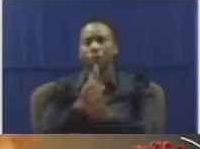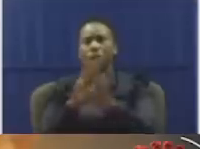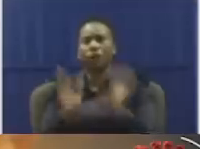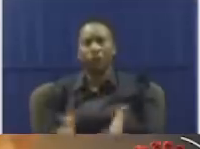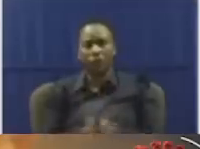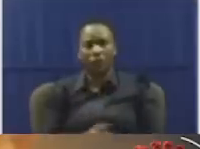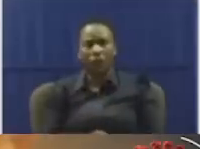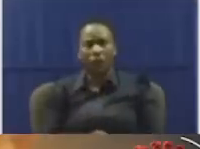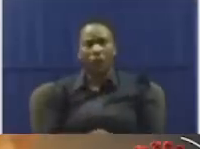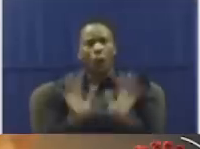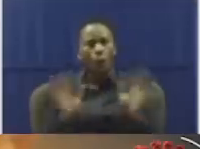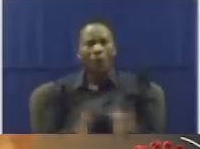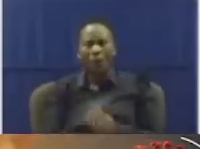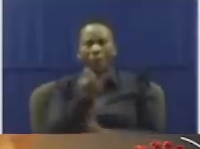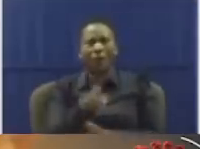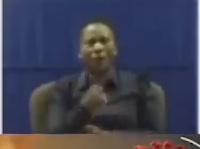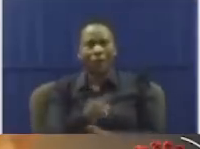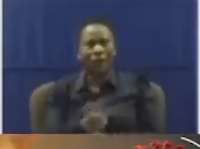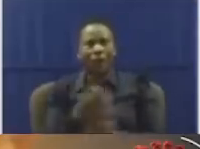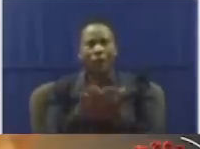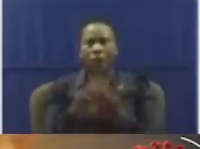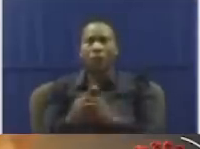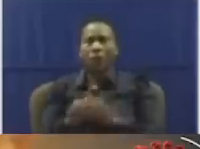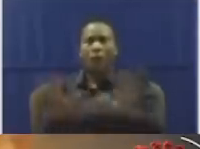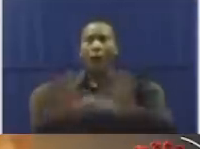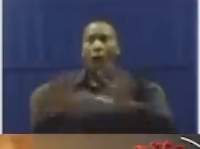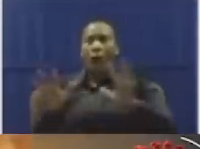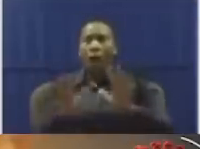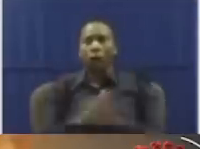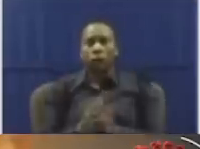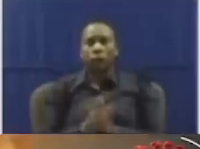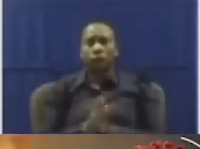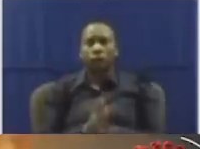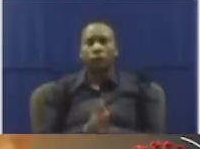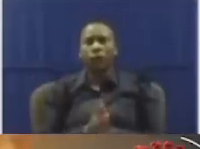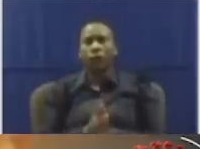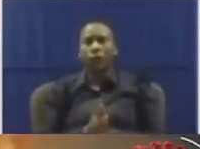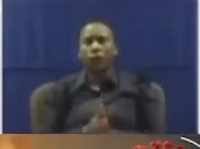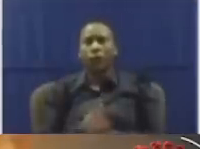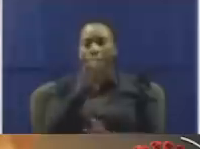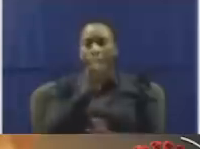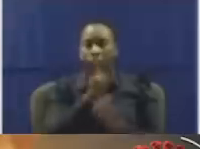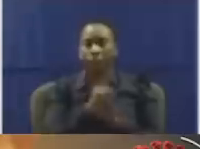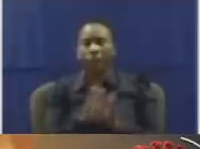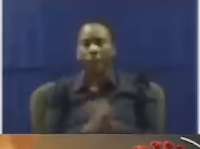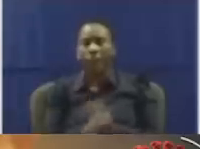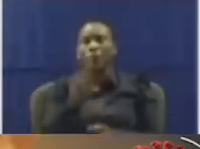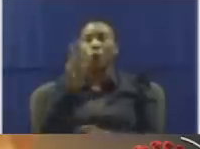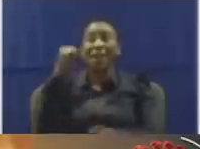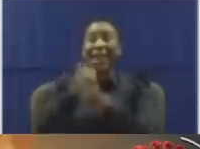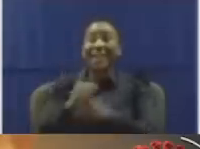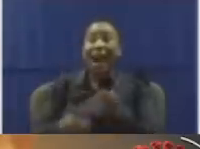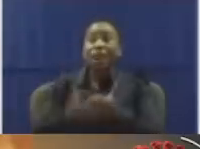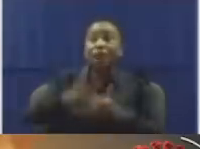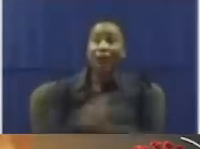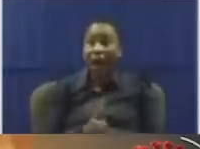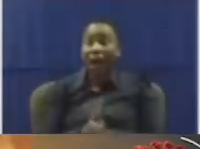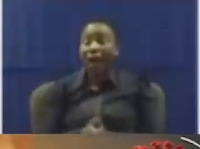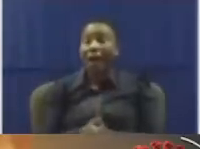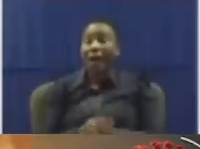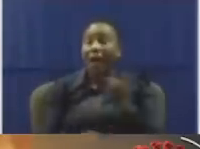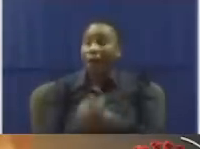Only somebody with a lot to hide would hide behind the smokescreen of a pending investigation 2 years after the event.